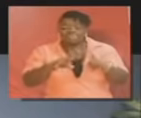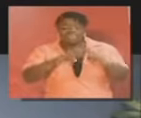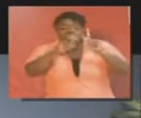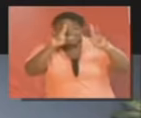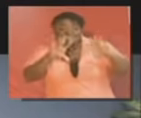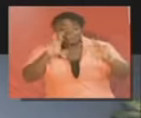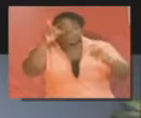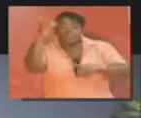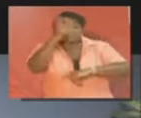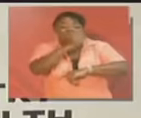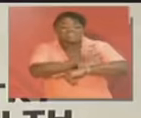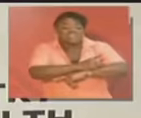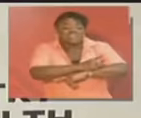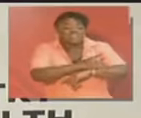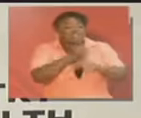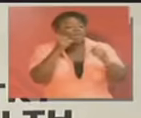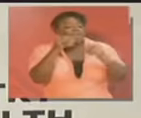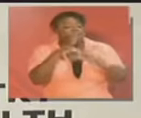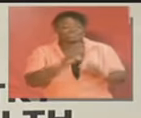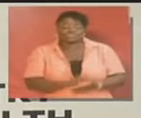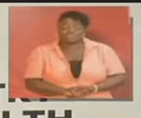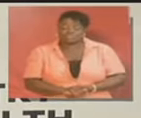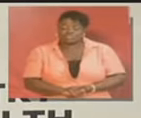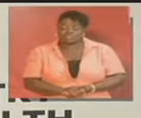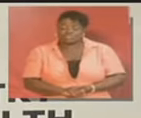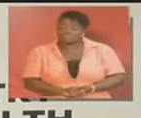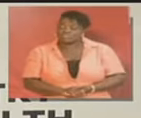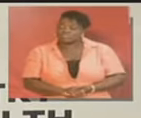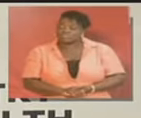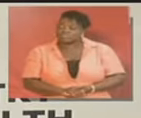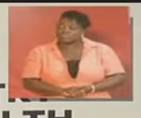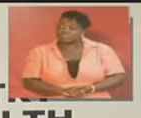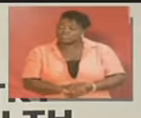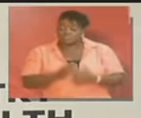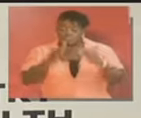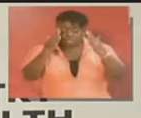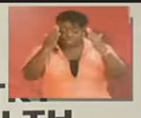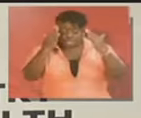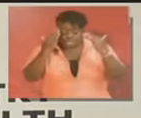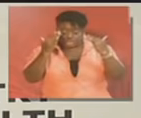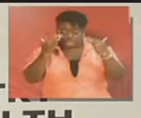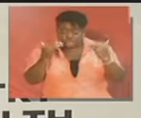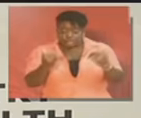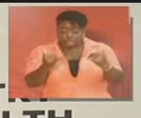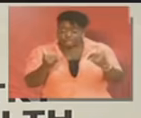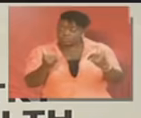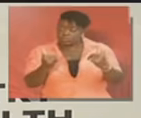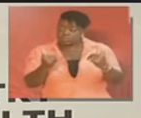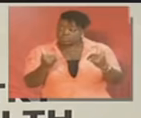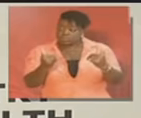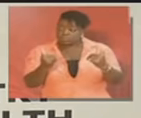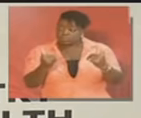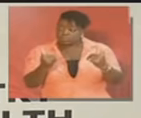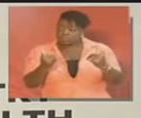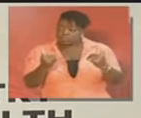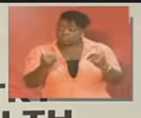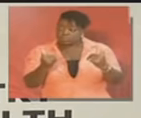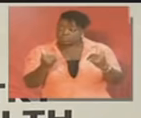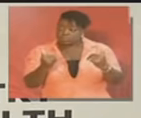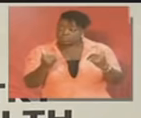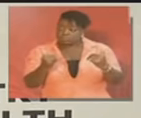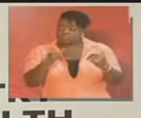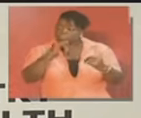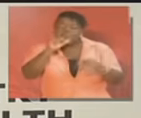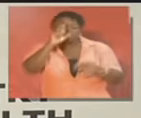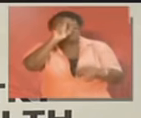rate? Okay, thank you for that question. At the current occupancy rates, there isn't at this time a need